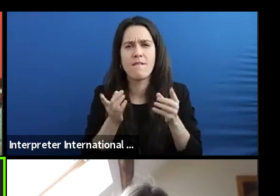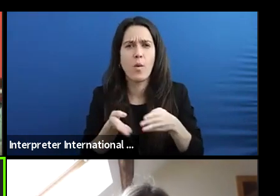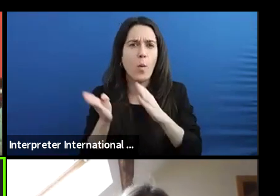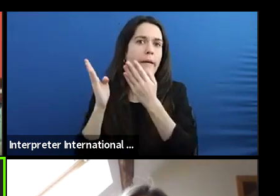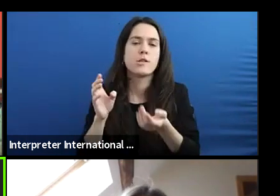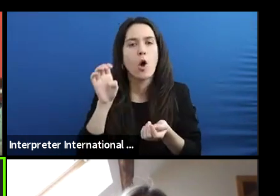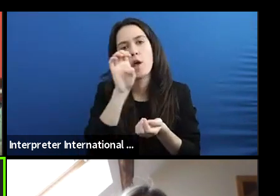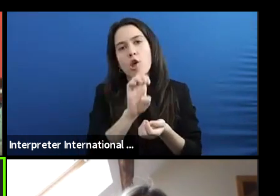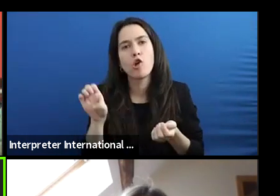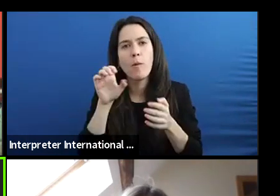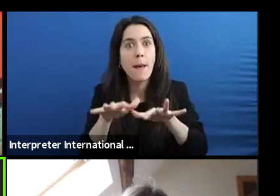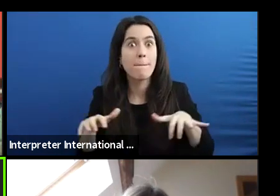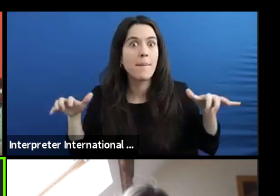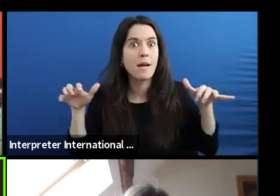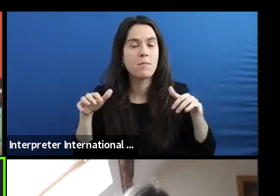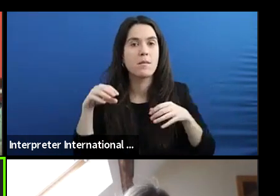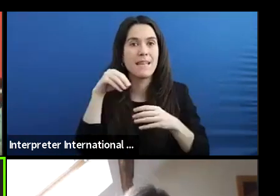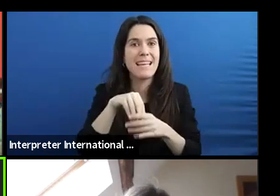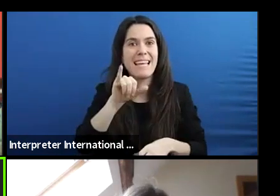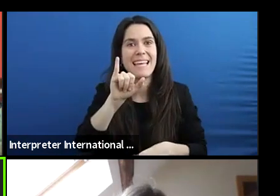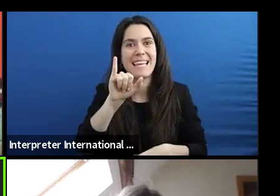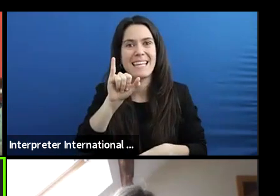Parliament, in the ITRE committee, which is